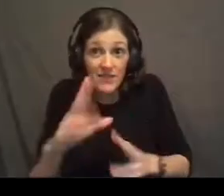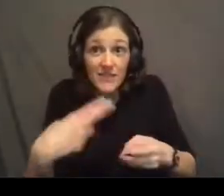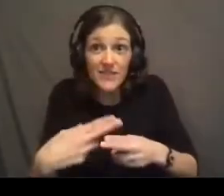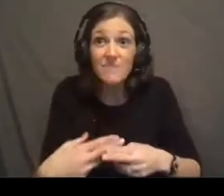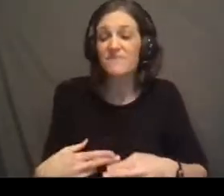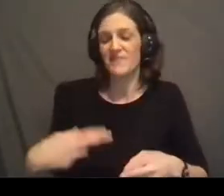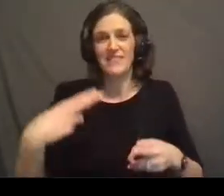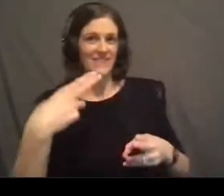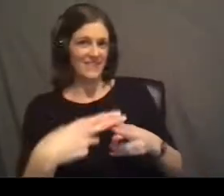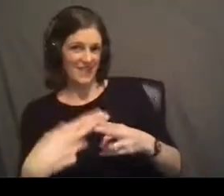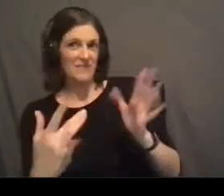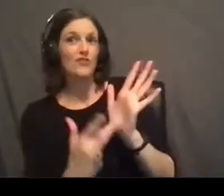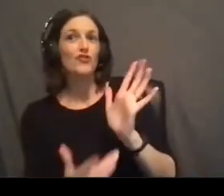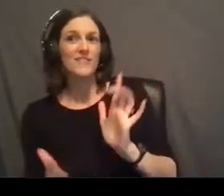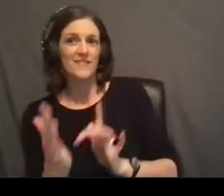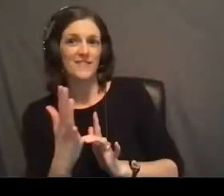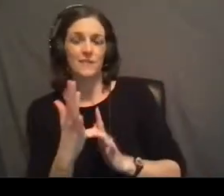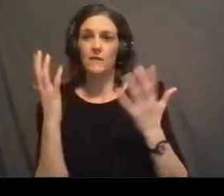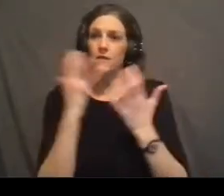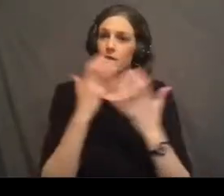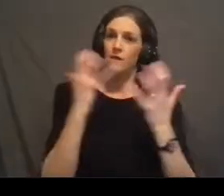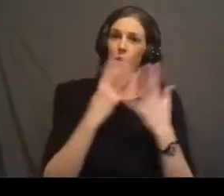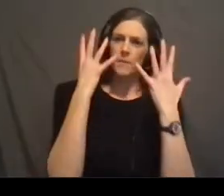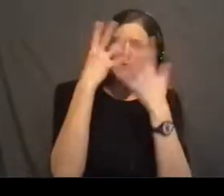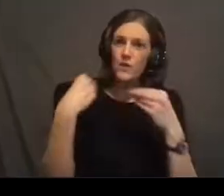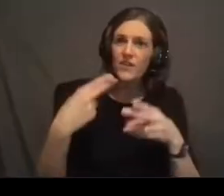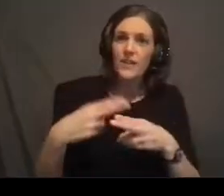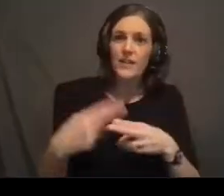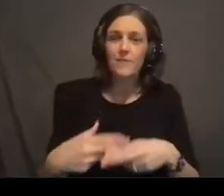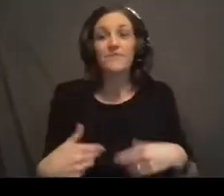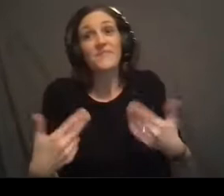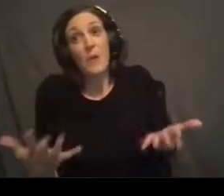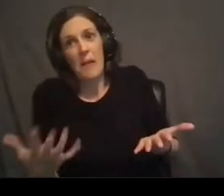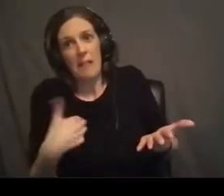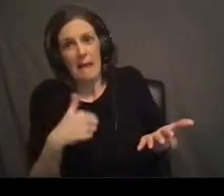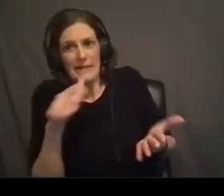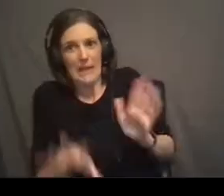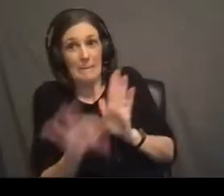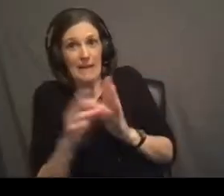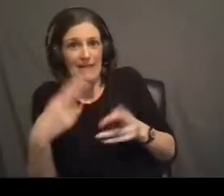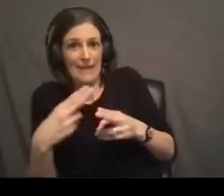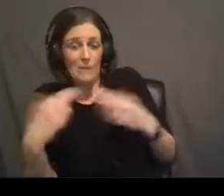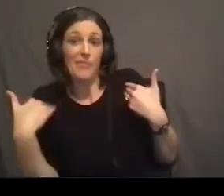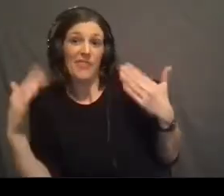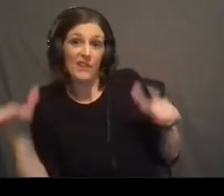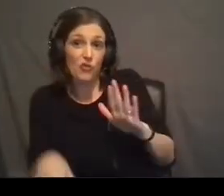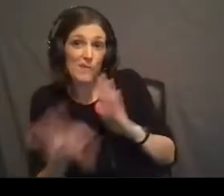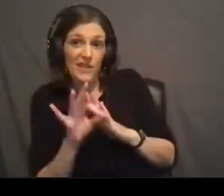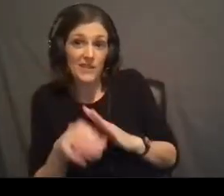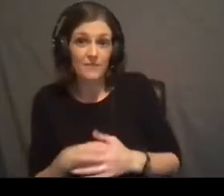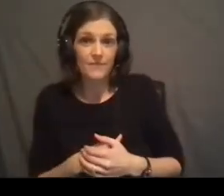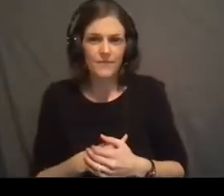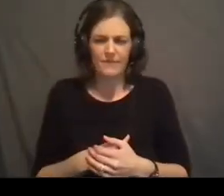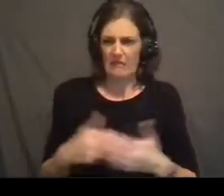name is Jesus. Wow, a beautiful name. Well, I didn't pick the name. The angel did.